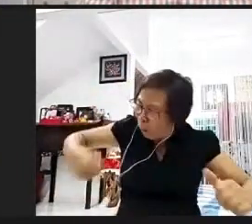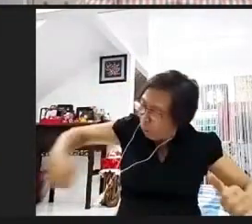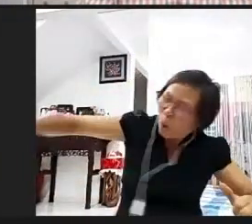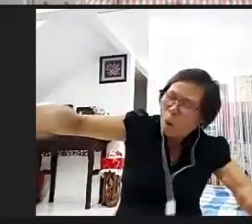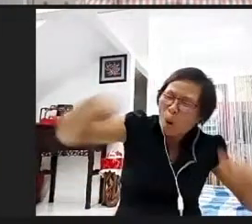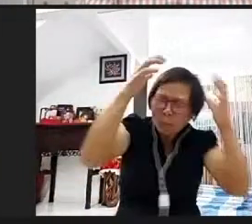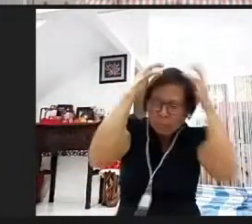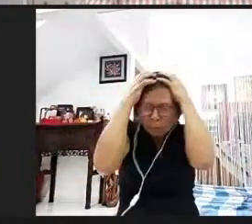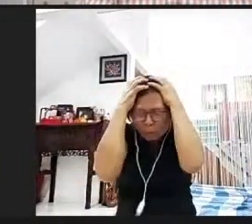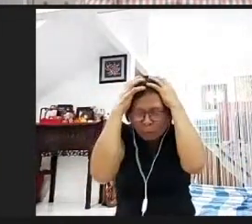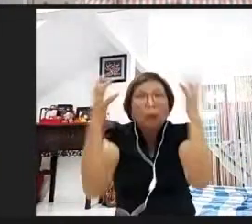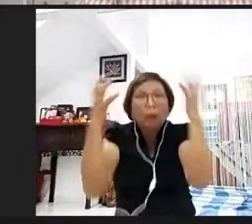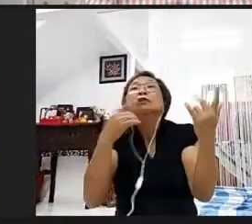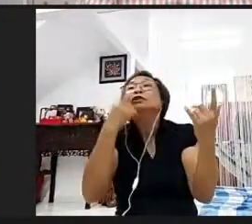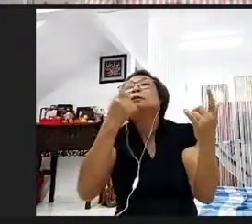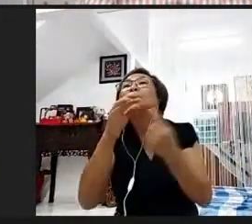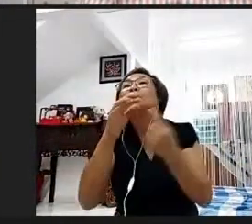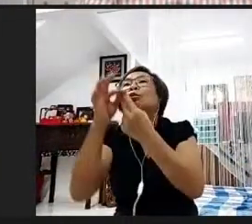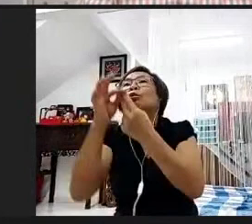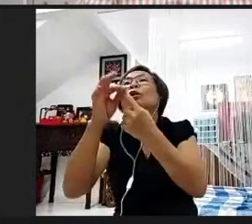the school children.